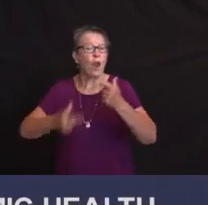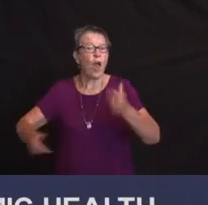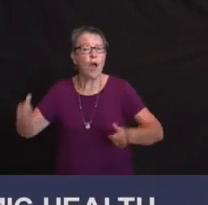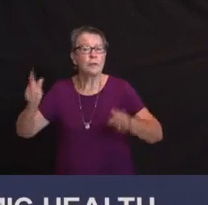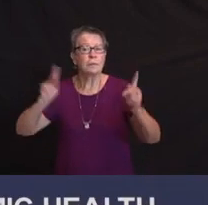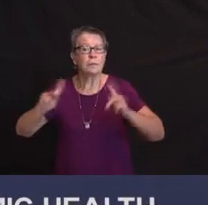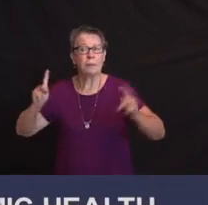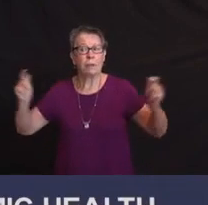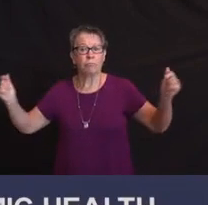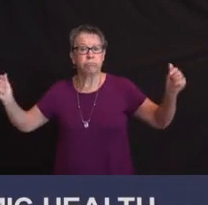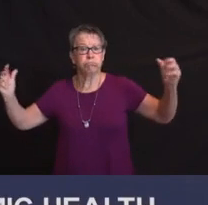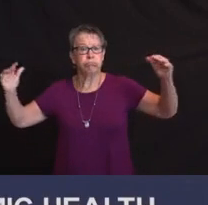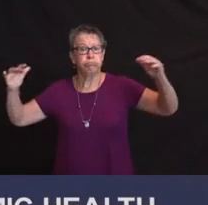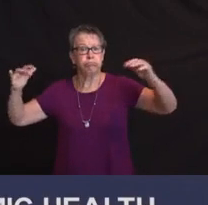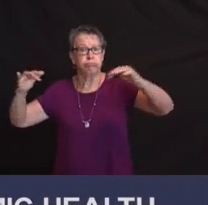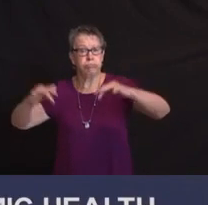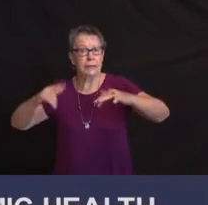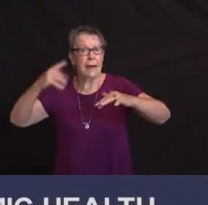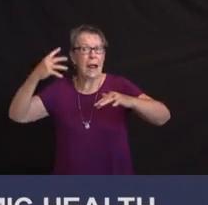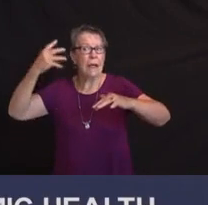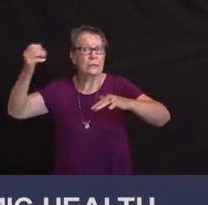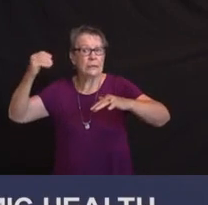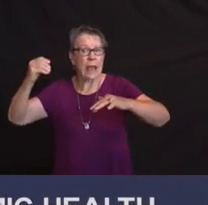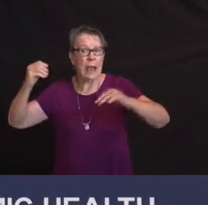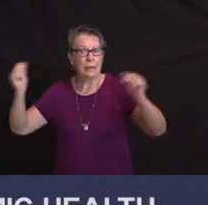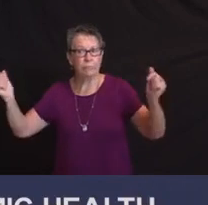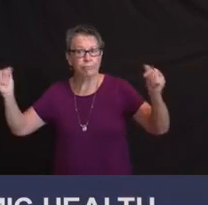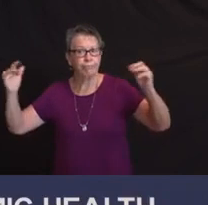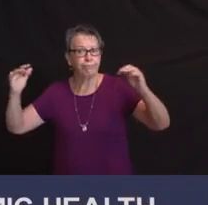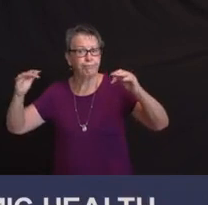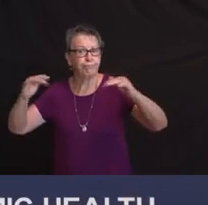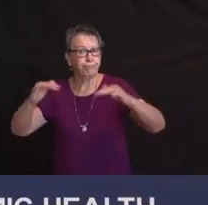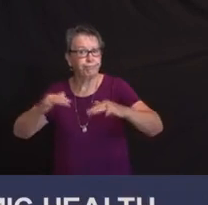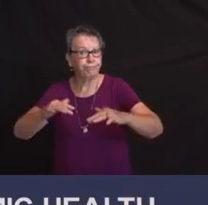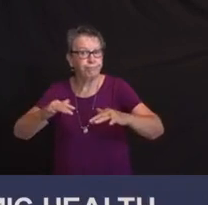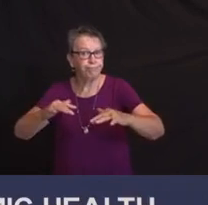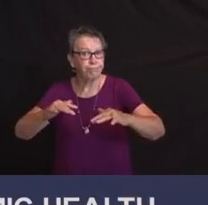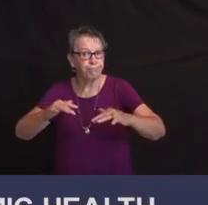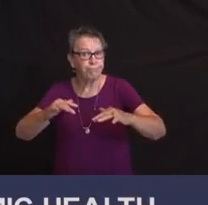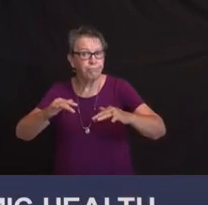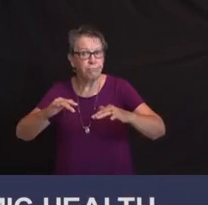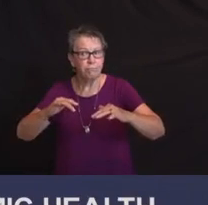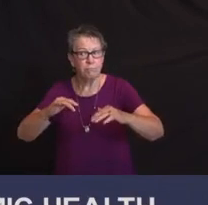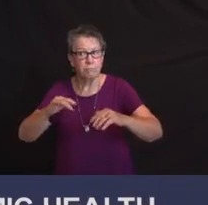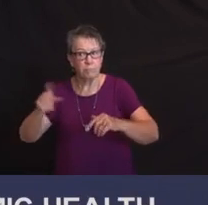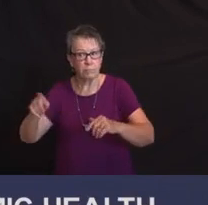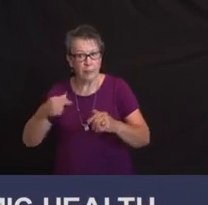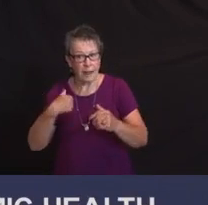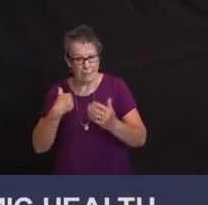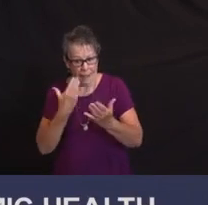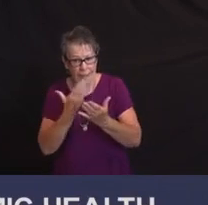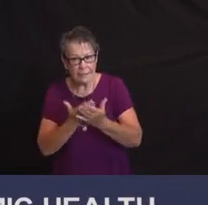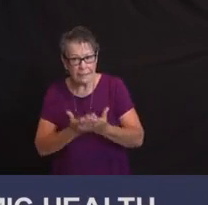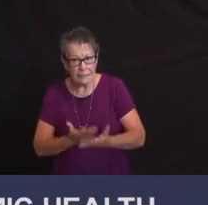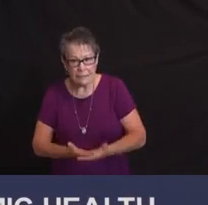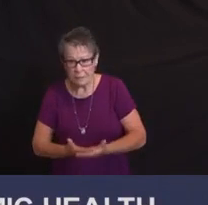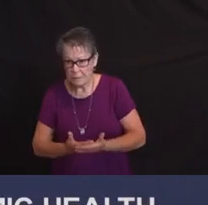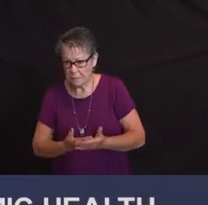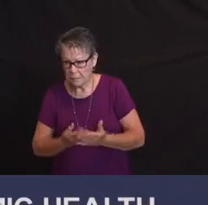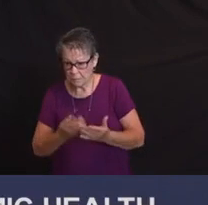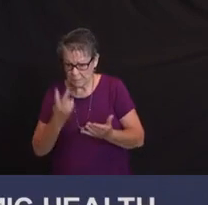outside than inside, but there is some evidence lately, and I'm hearing and reading things about the fact that, in